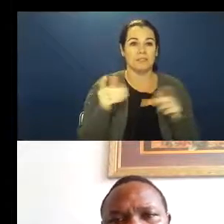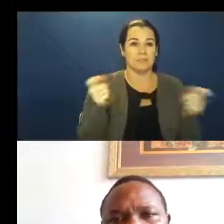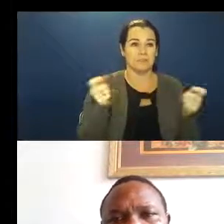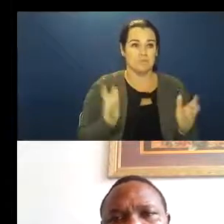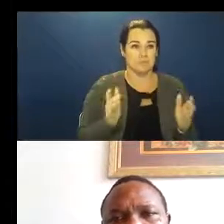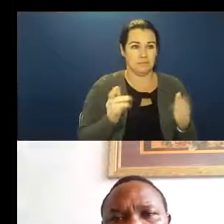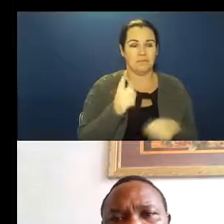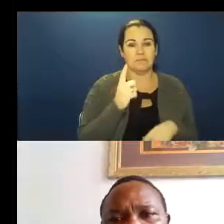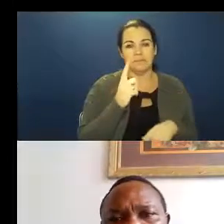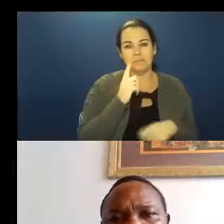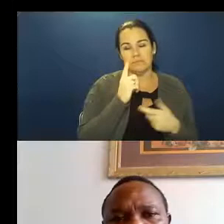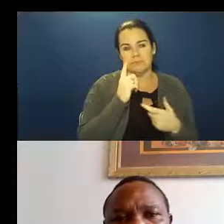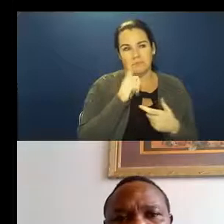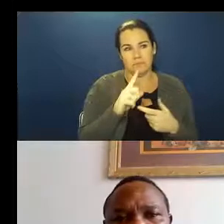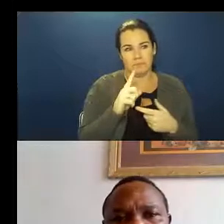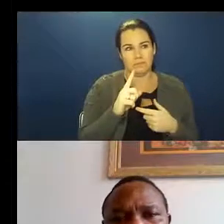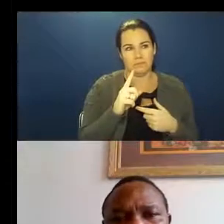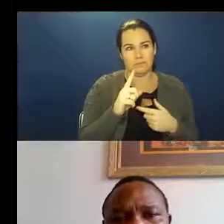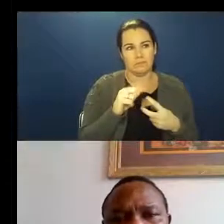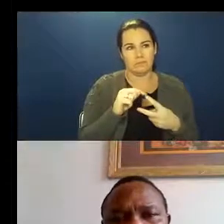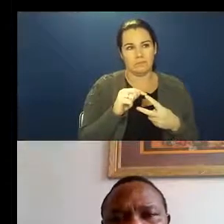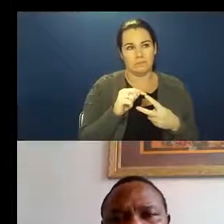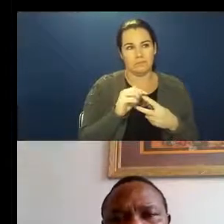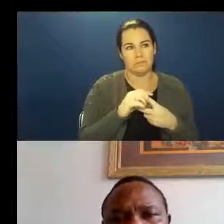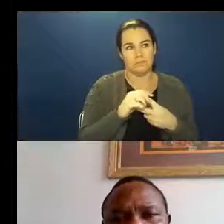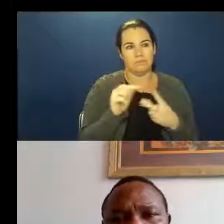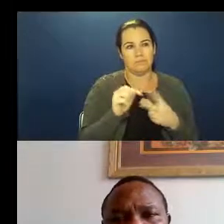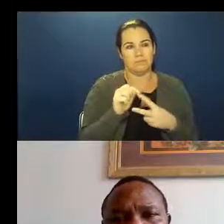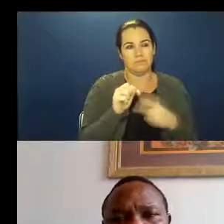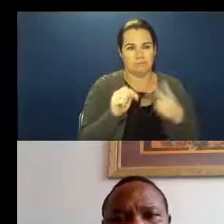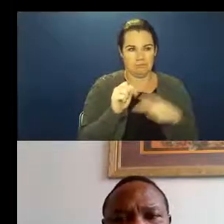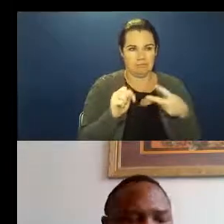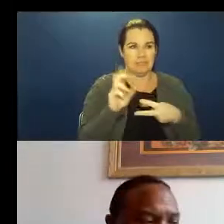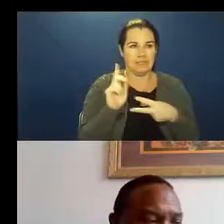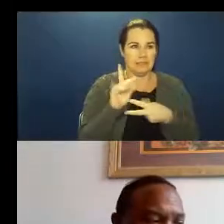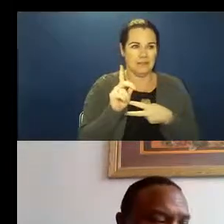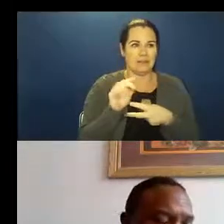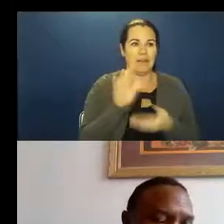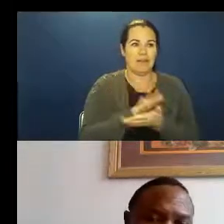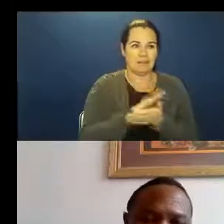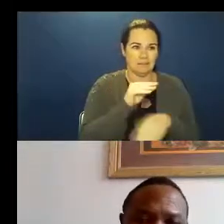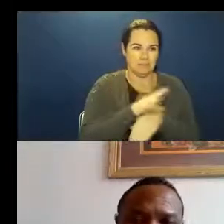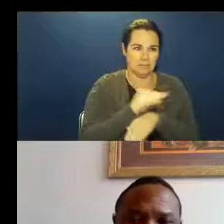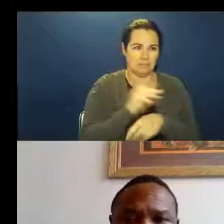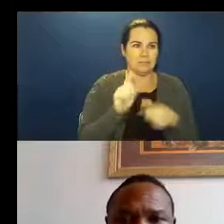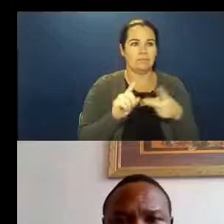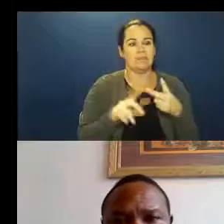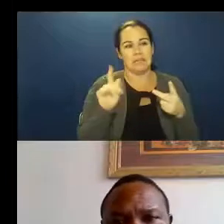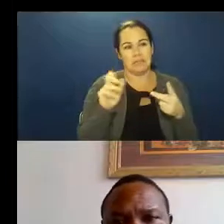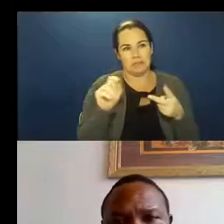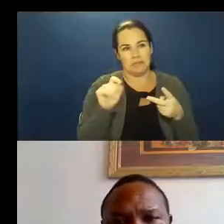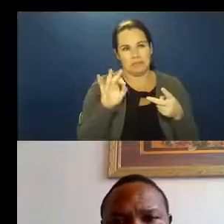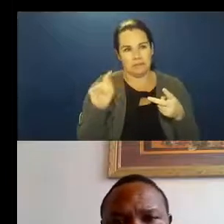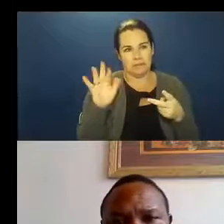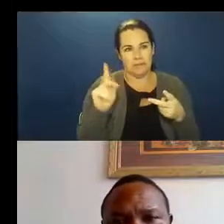for Region 6, and Karen Stafford is a national disaster recovery. She's in the support area. She's actually